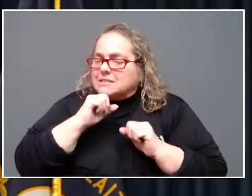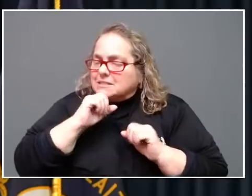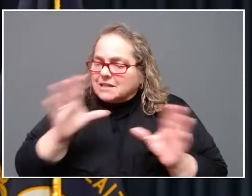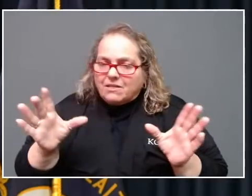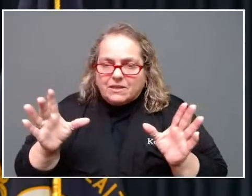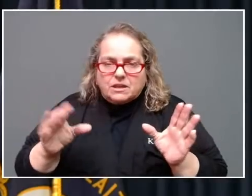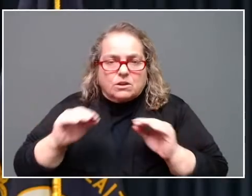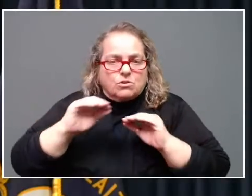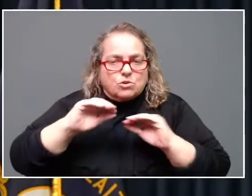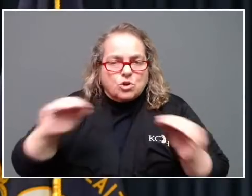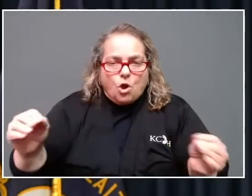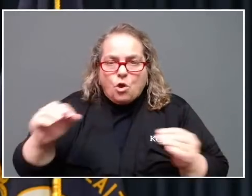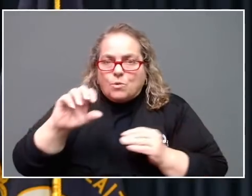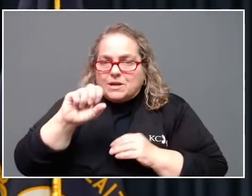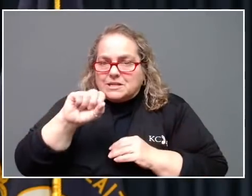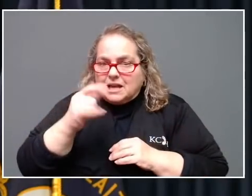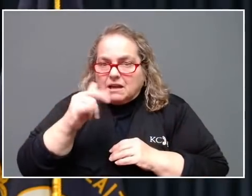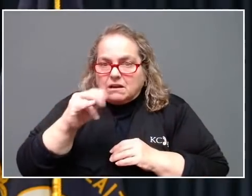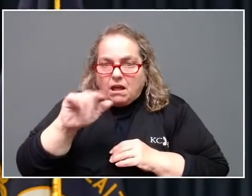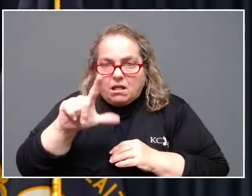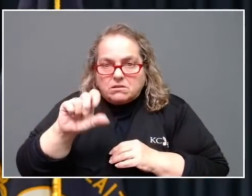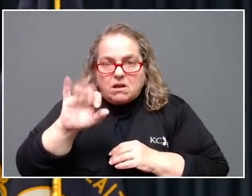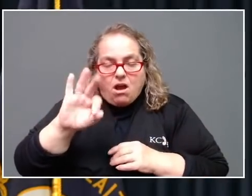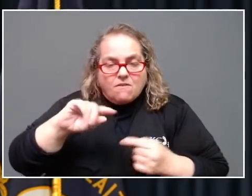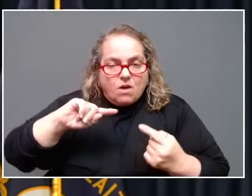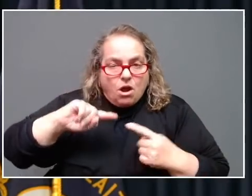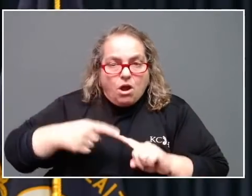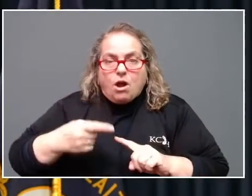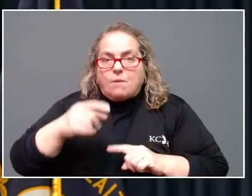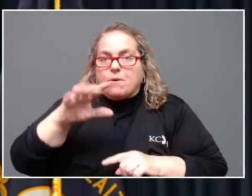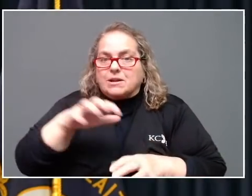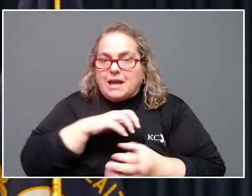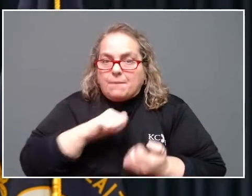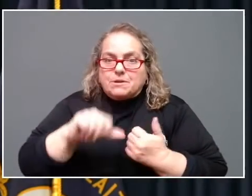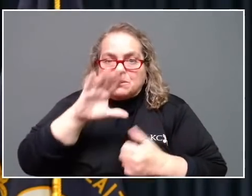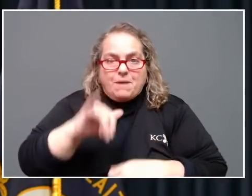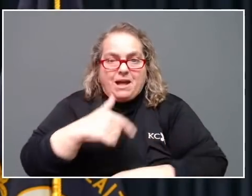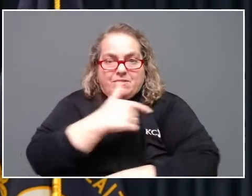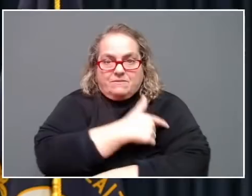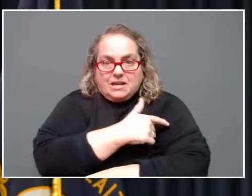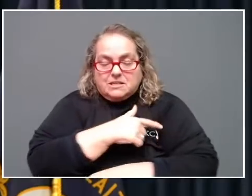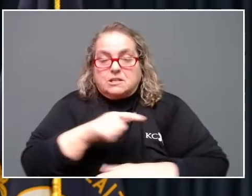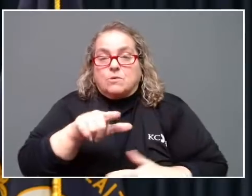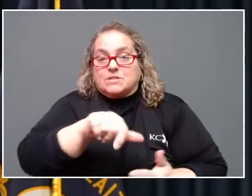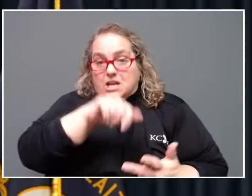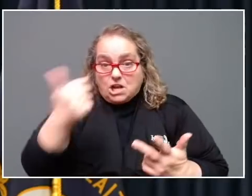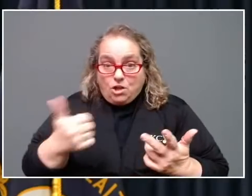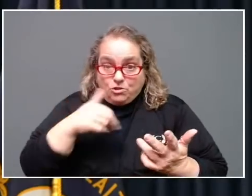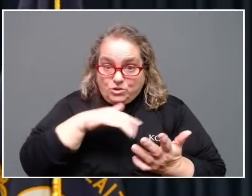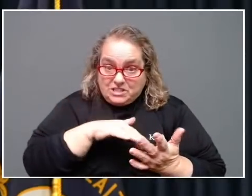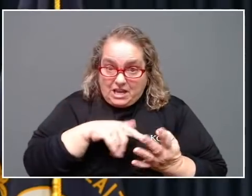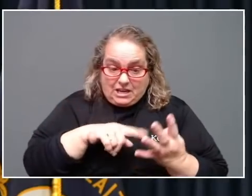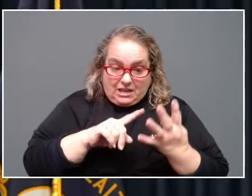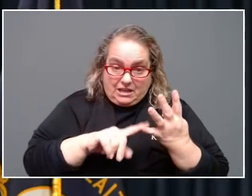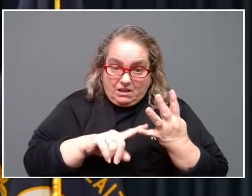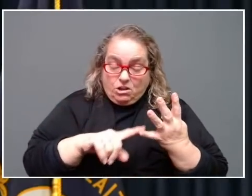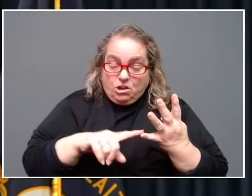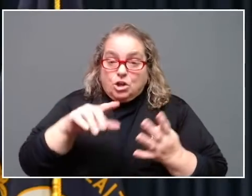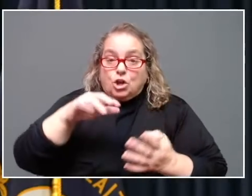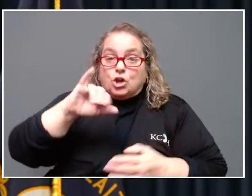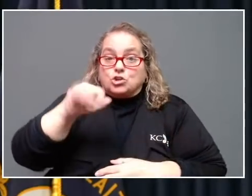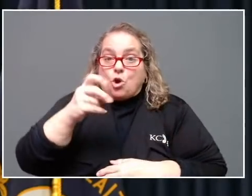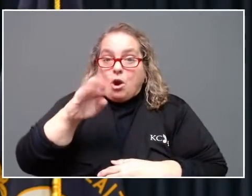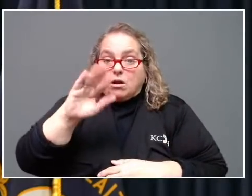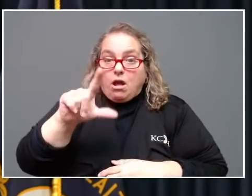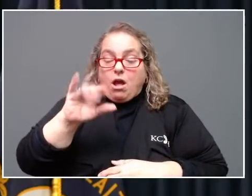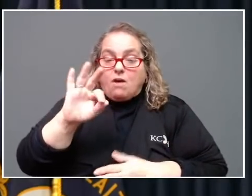of harm or damage caused by the vaccines. There was another study in the Journal of the American Medical Association